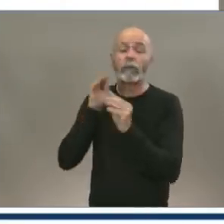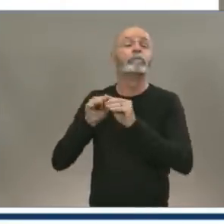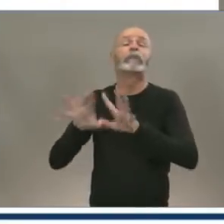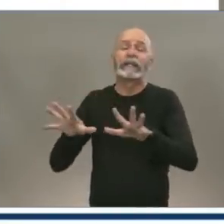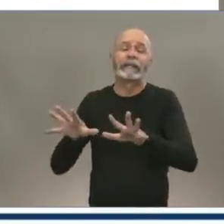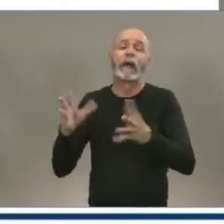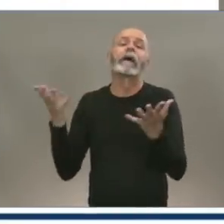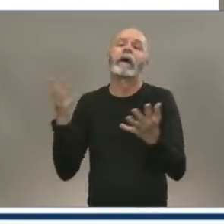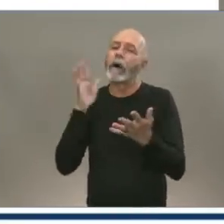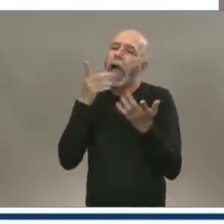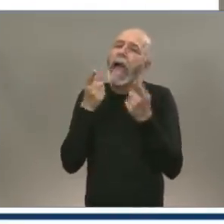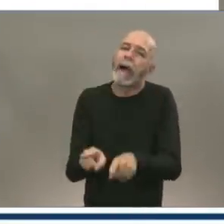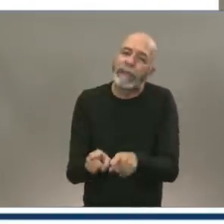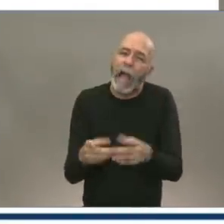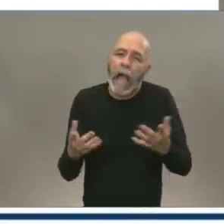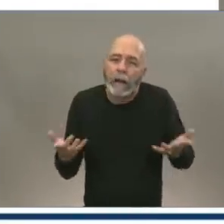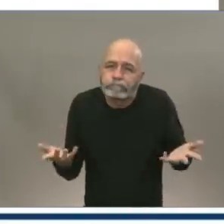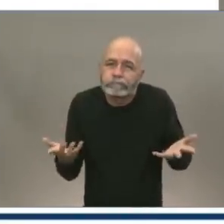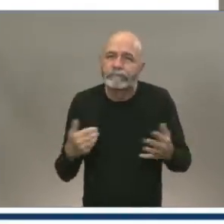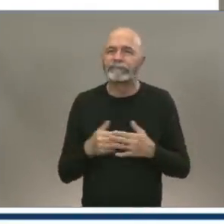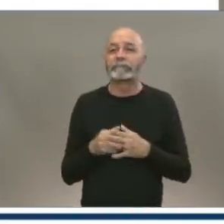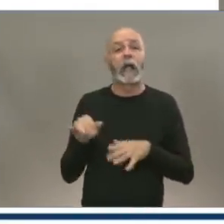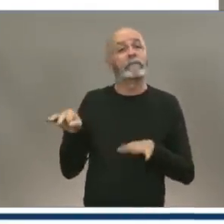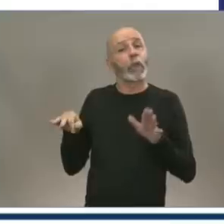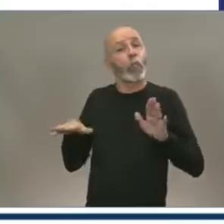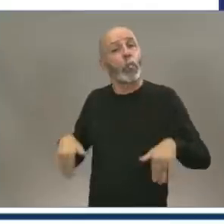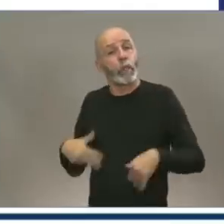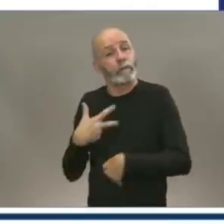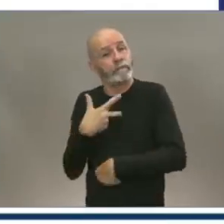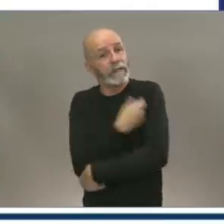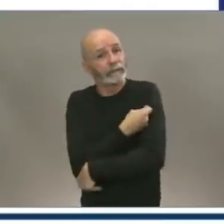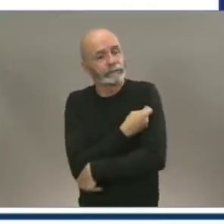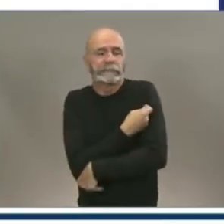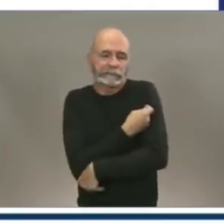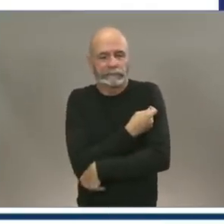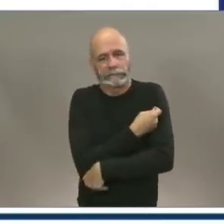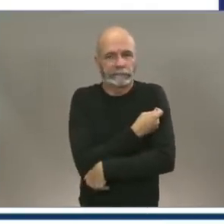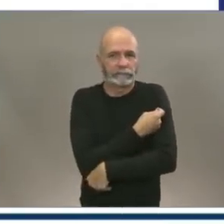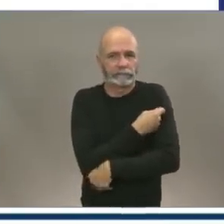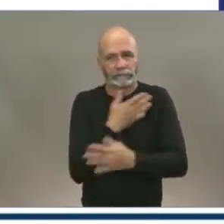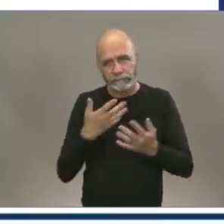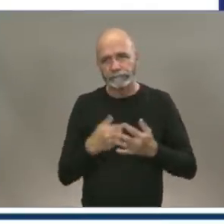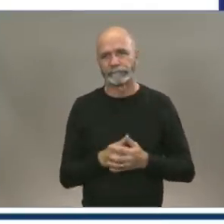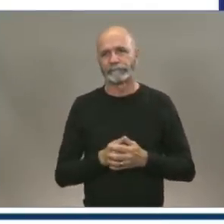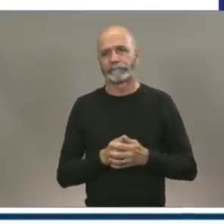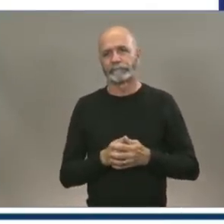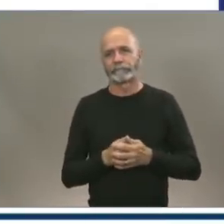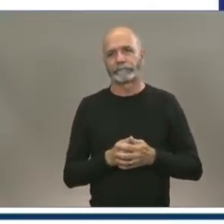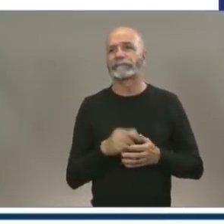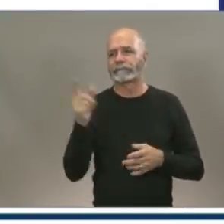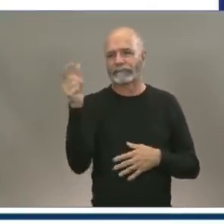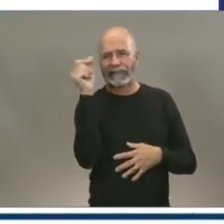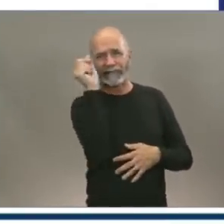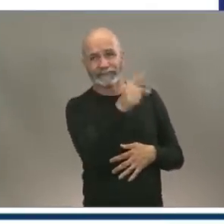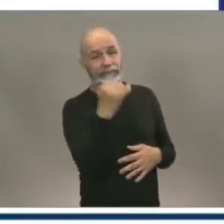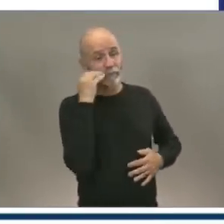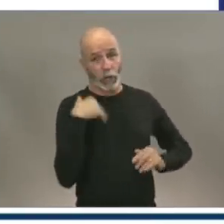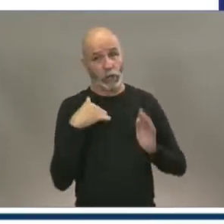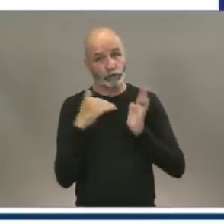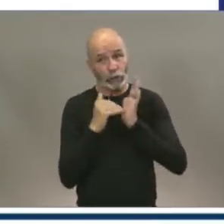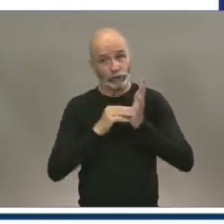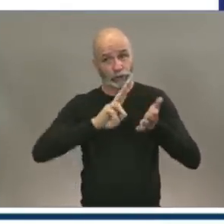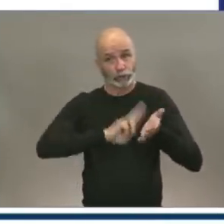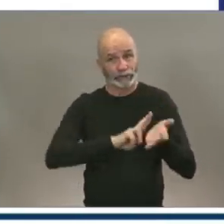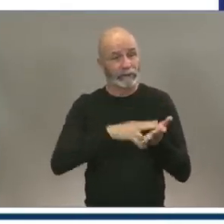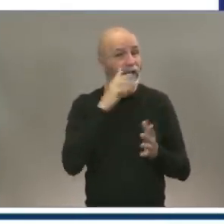vaccinated person and having another event like this. But should maybe healthcare workers have to self-isolate if they've been exposed, even if they're